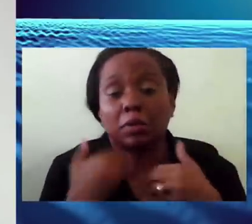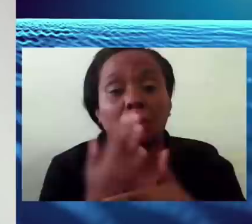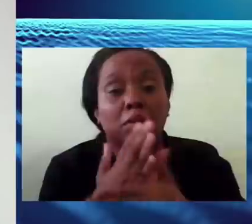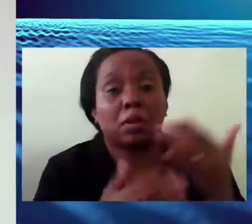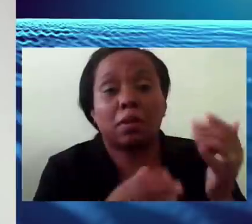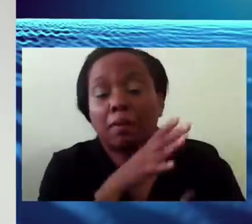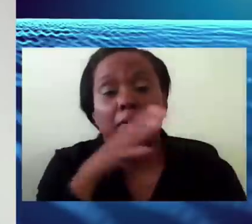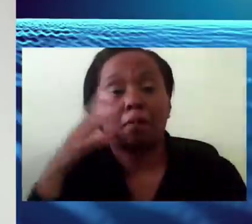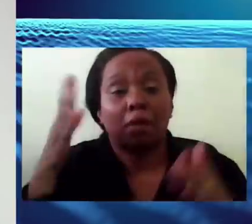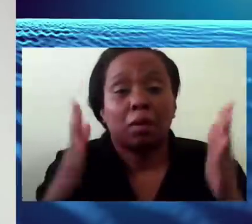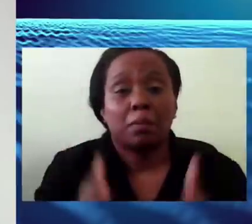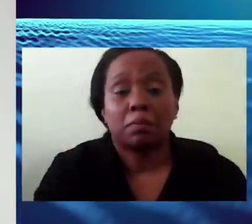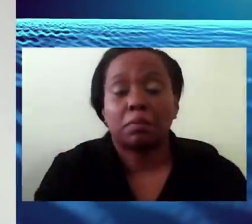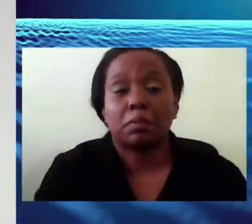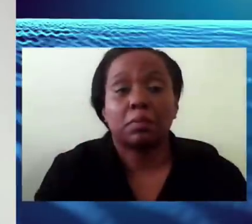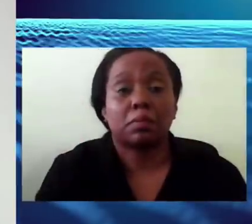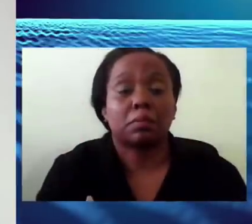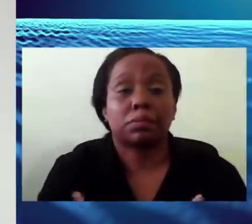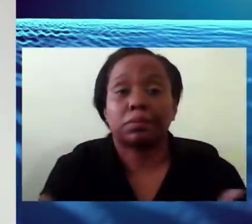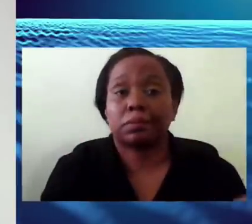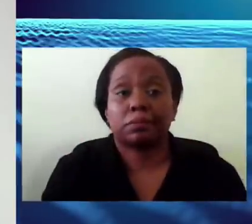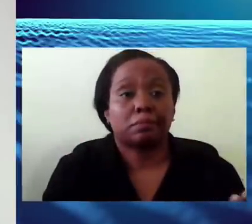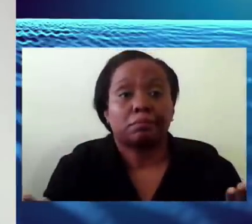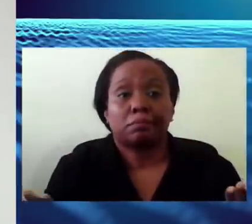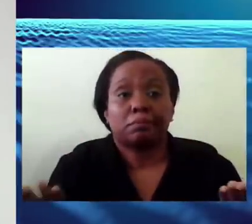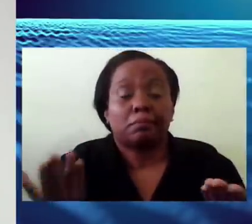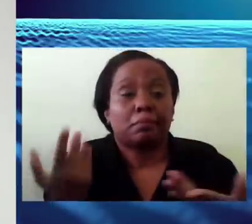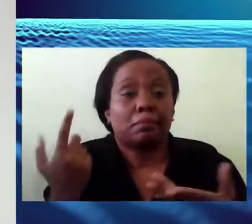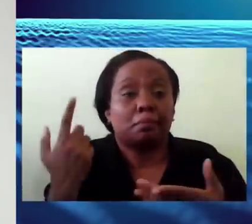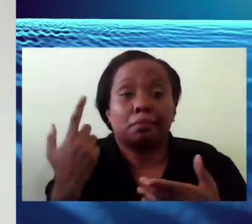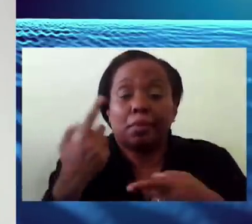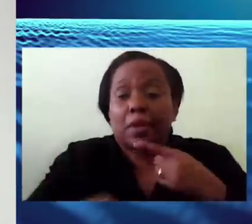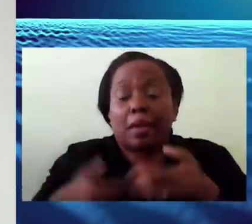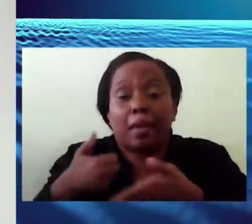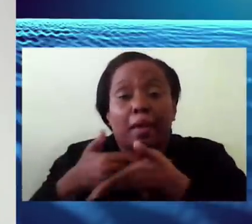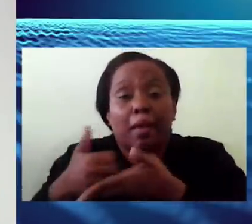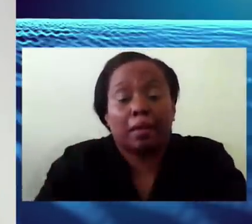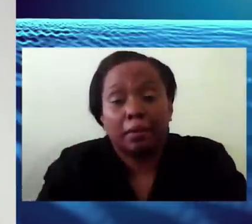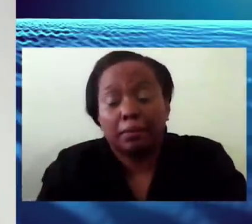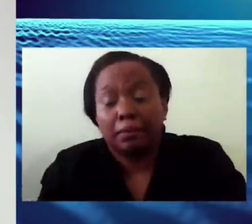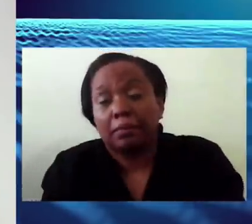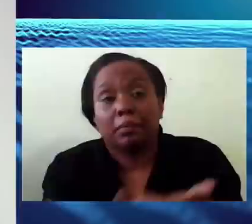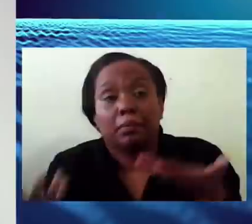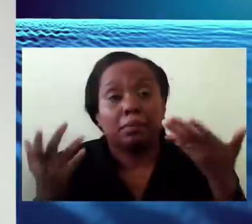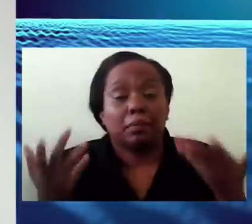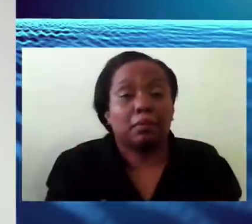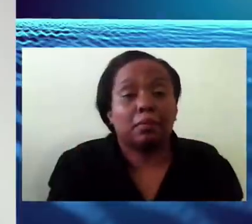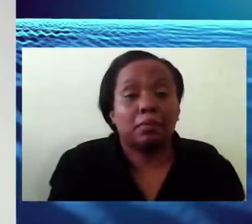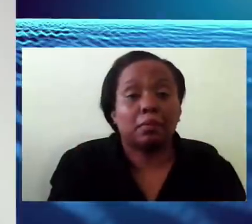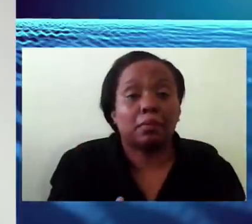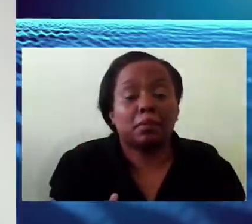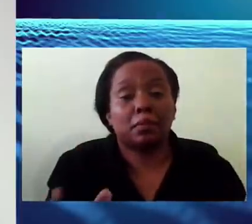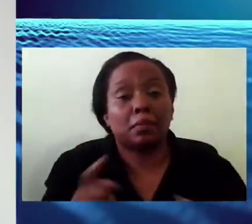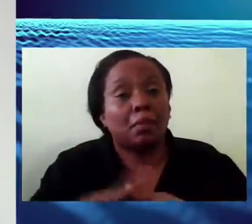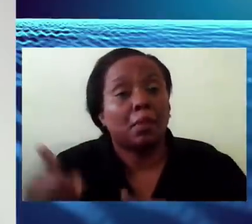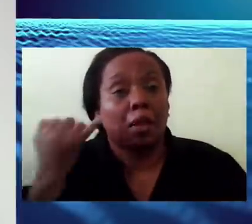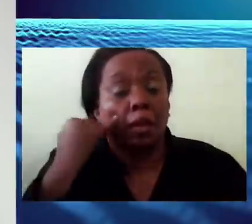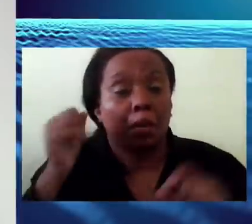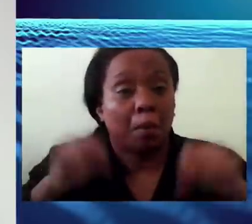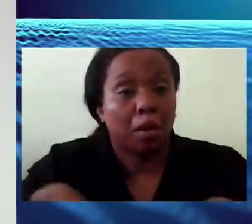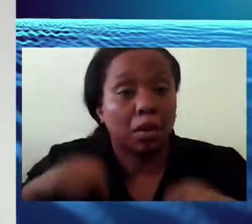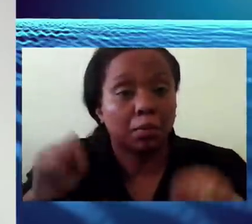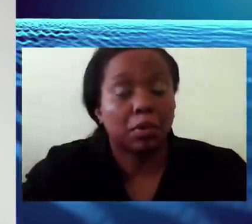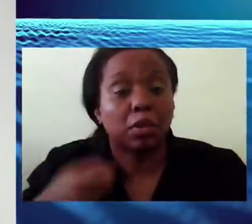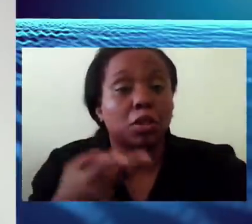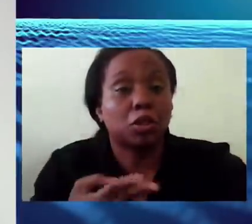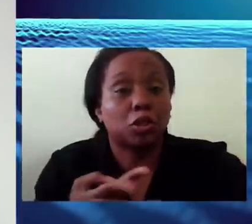not necessarily have a choice, but wherever possible, sheep really should be taken out of pastures, in sheltered areas,